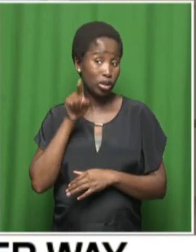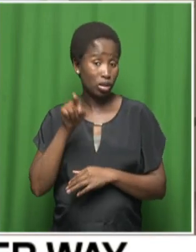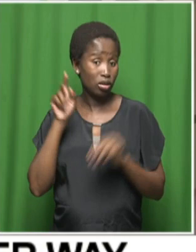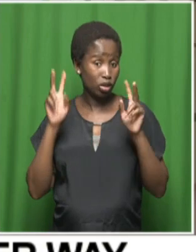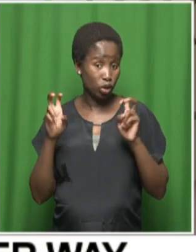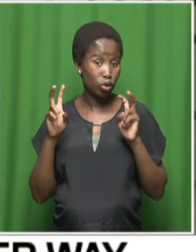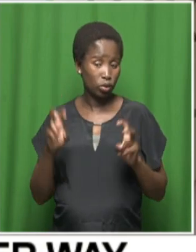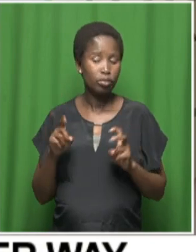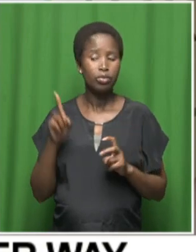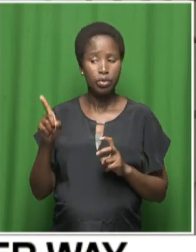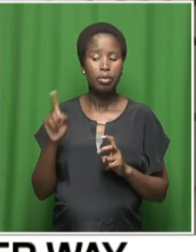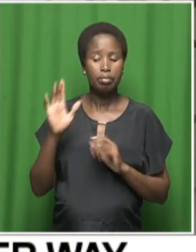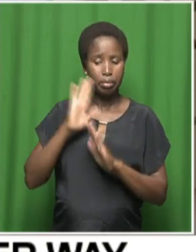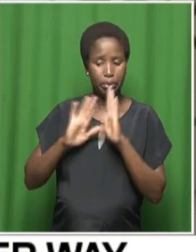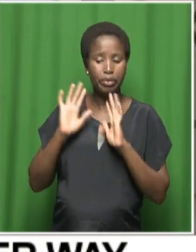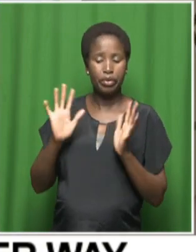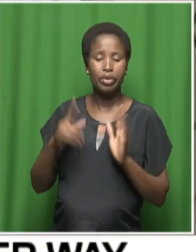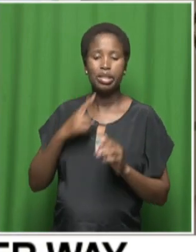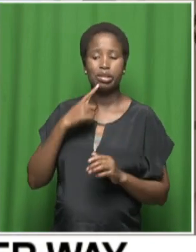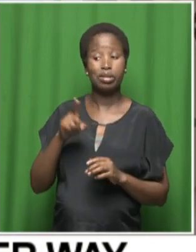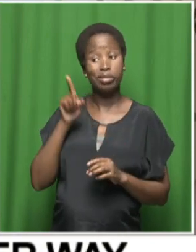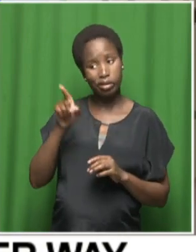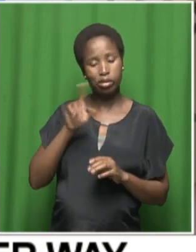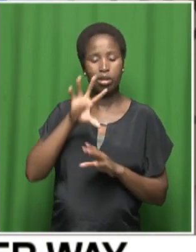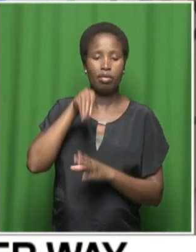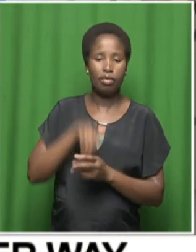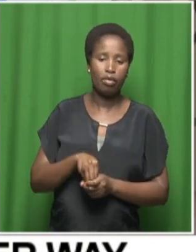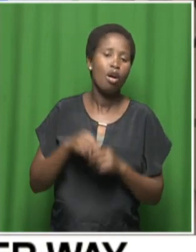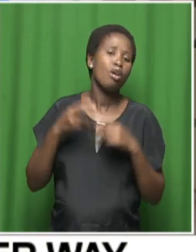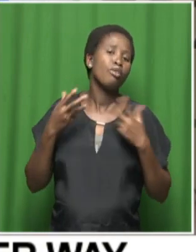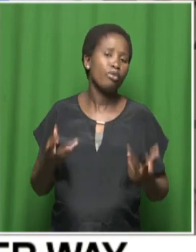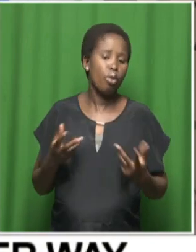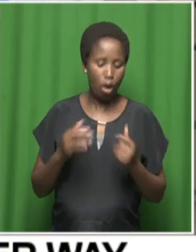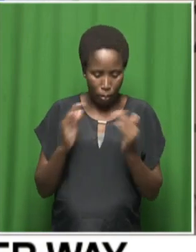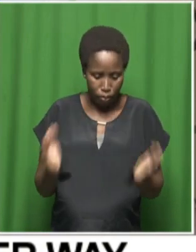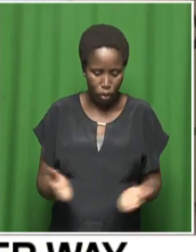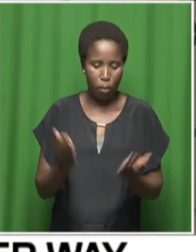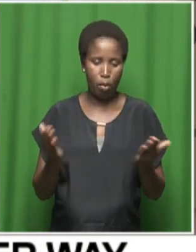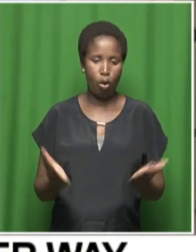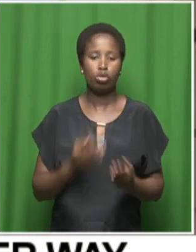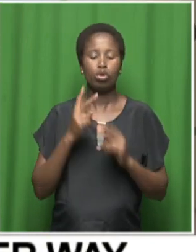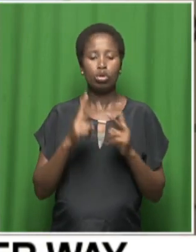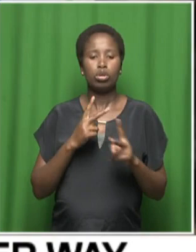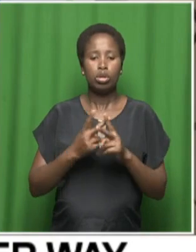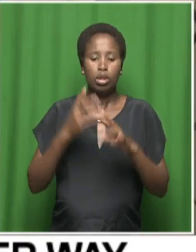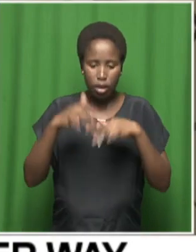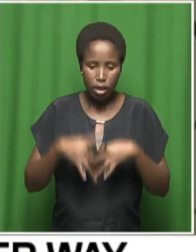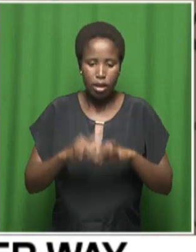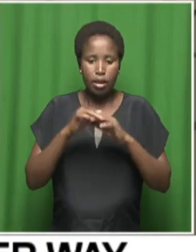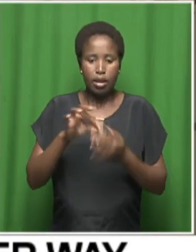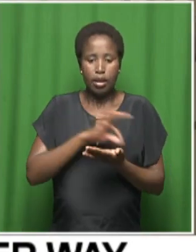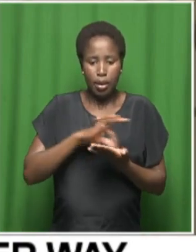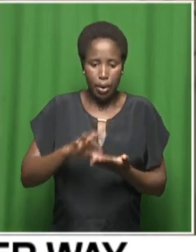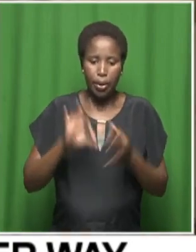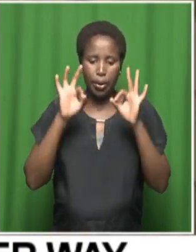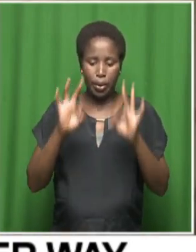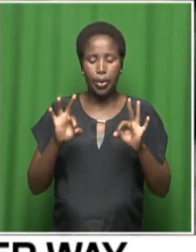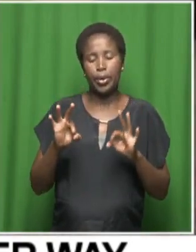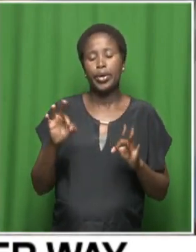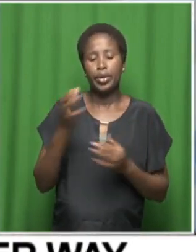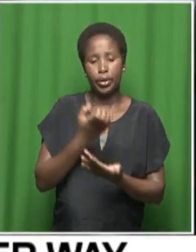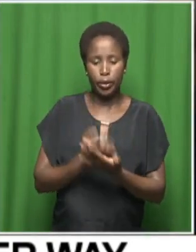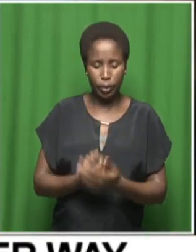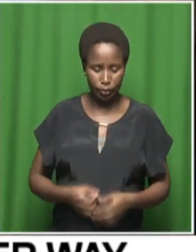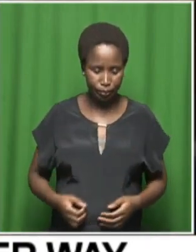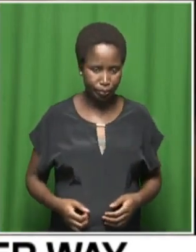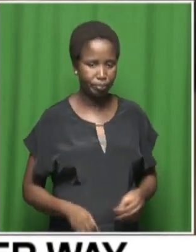say, part of, amongst other things, promoting and consolidating a hydrogen economy. Minister, thank you. We've